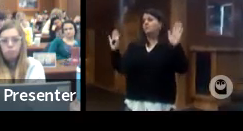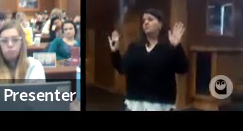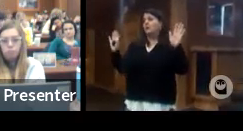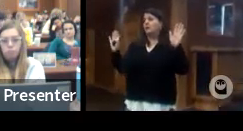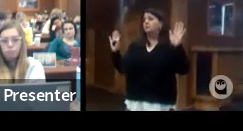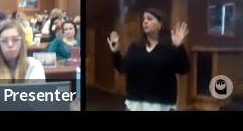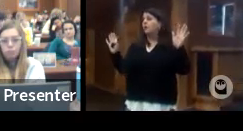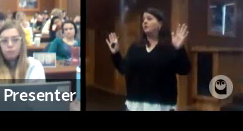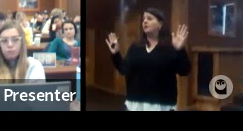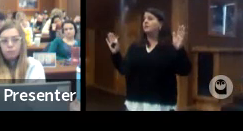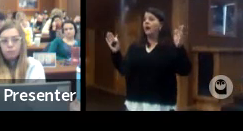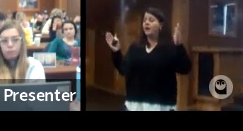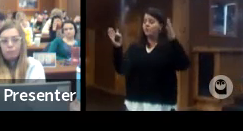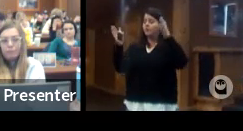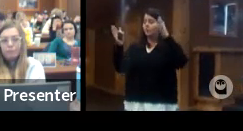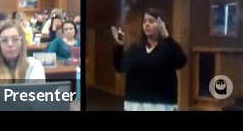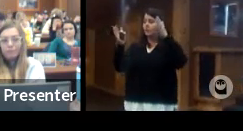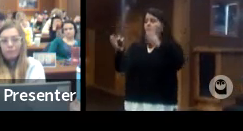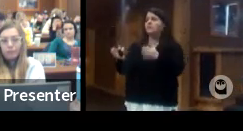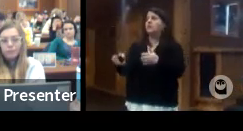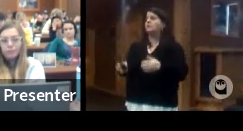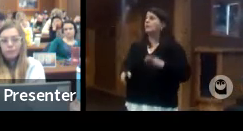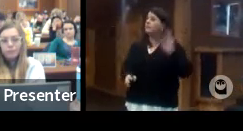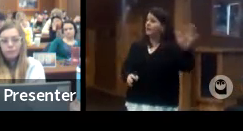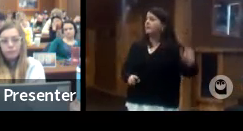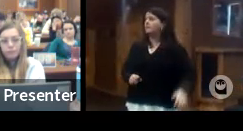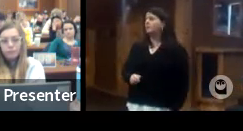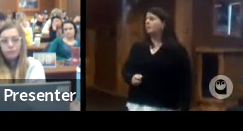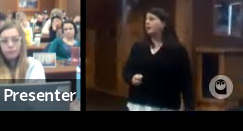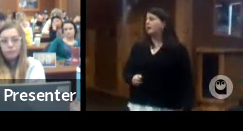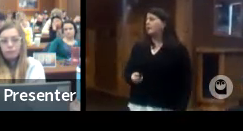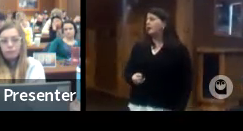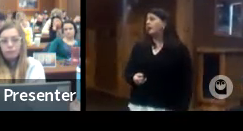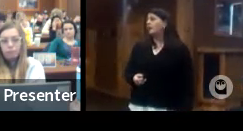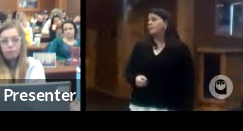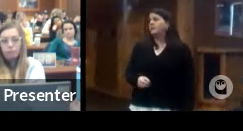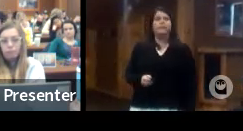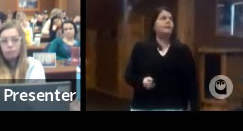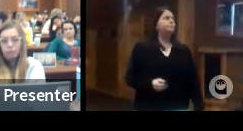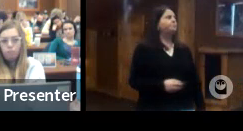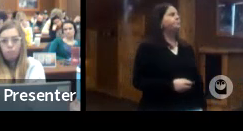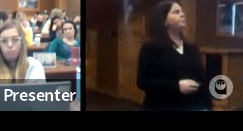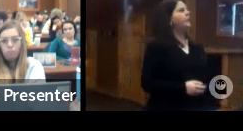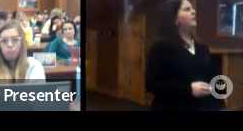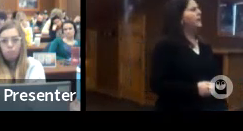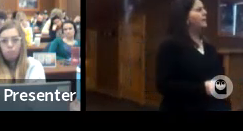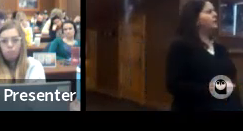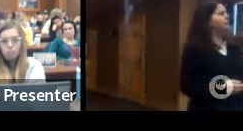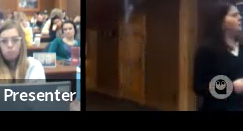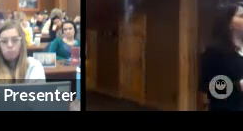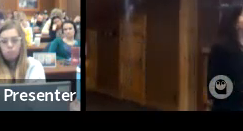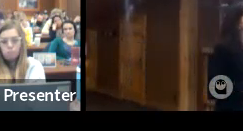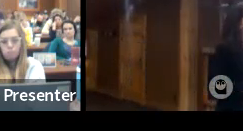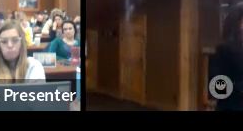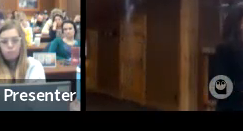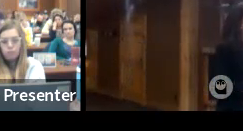say, I don't know all things. I only am really good at these things. And that's not something that I know. And I can't comment on that. Get